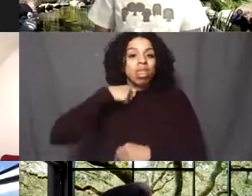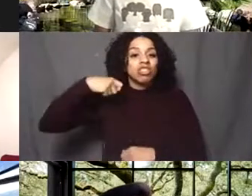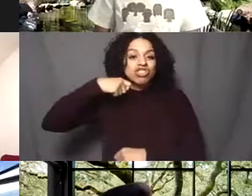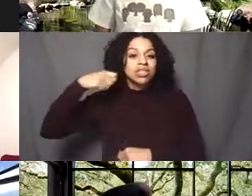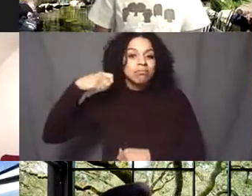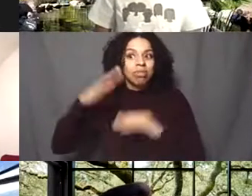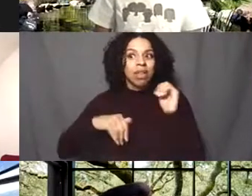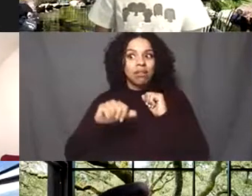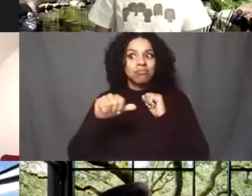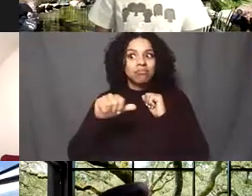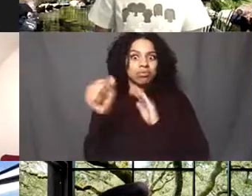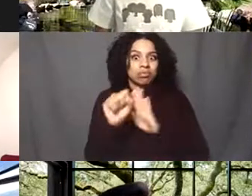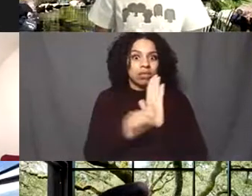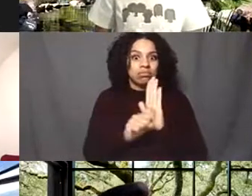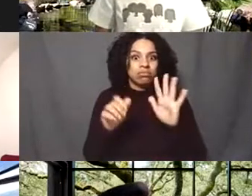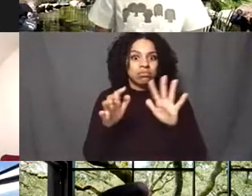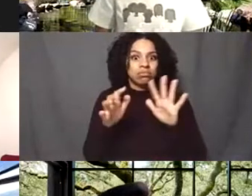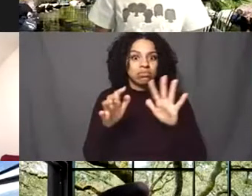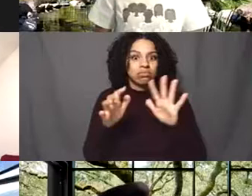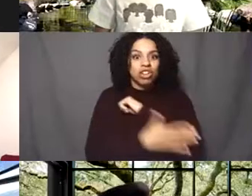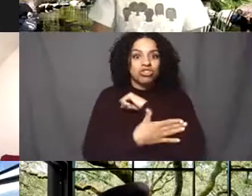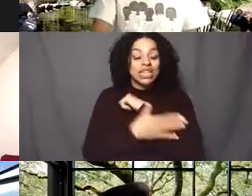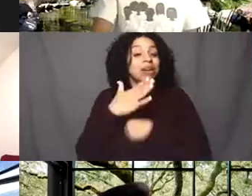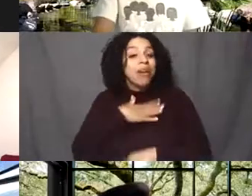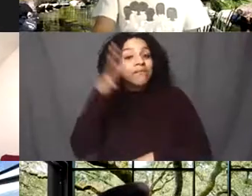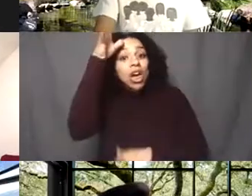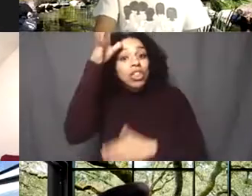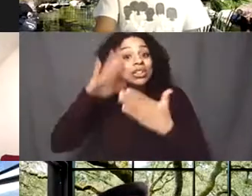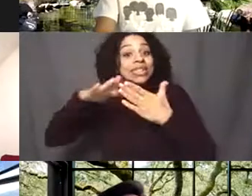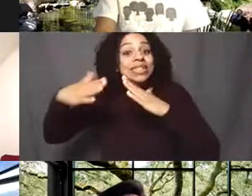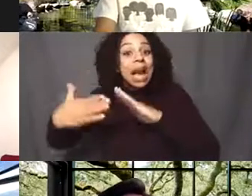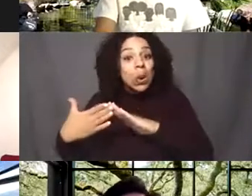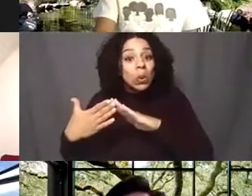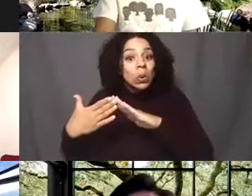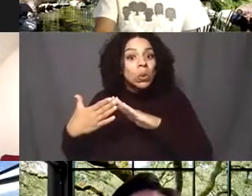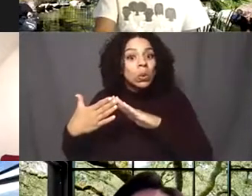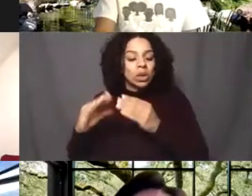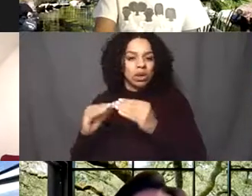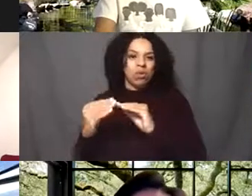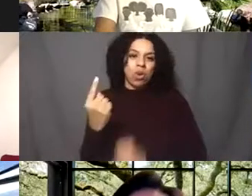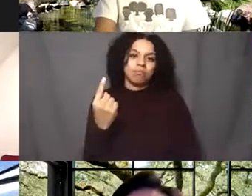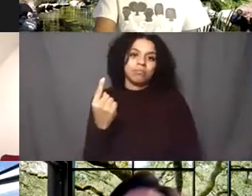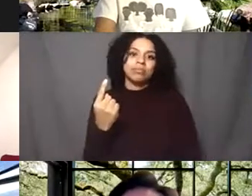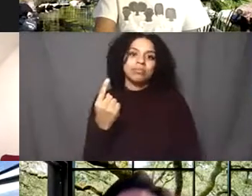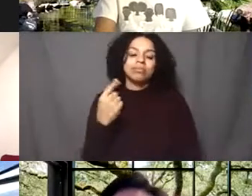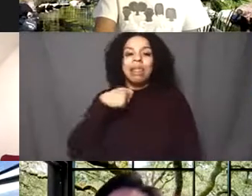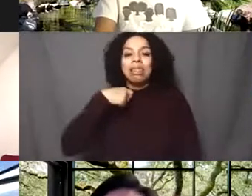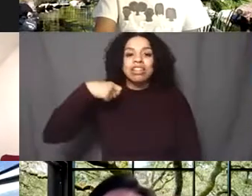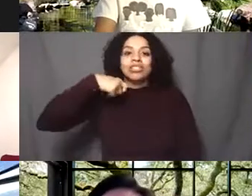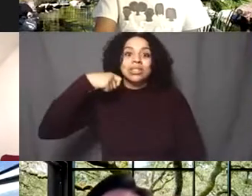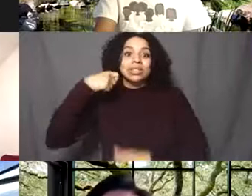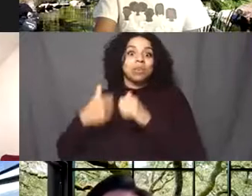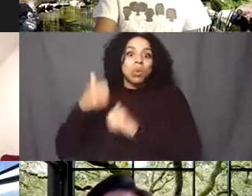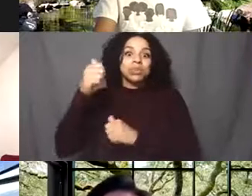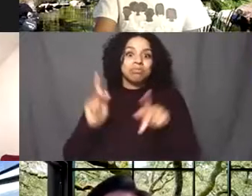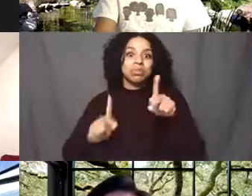of Greenwood lynched more Black people than any county in the lynching estate. And I got to see the